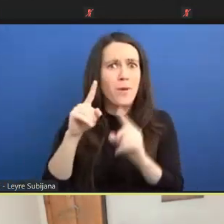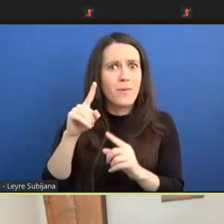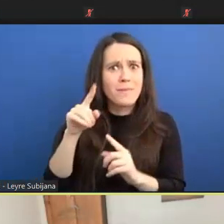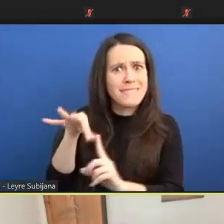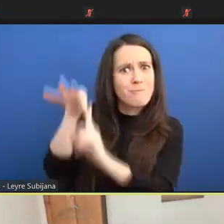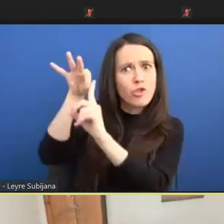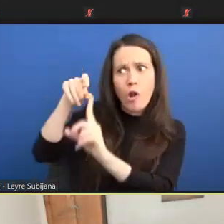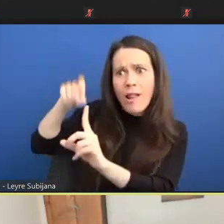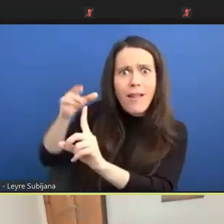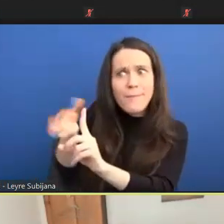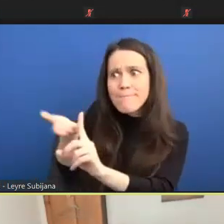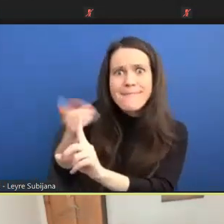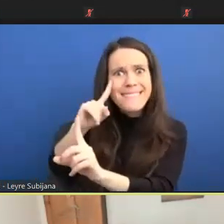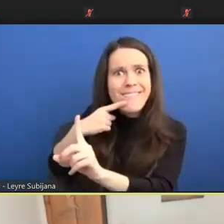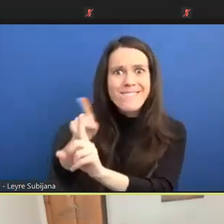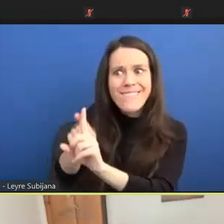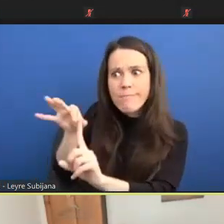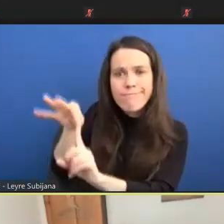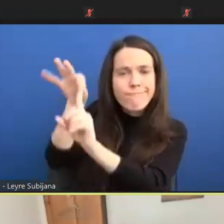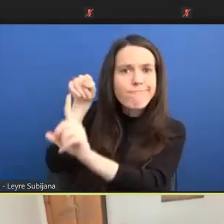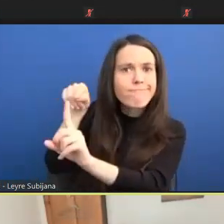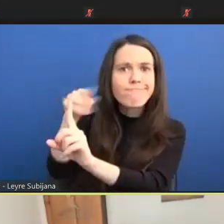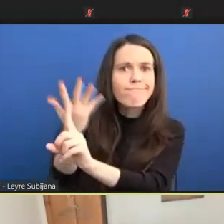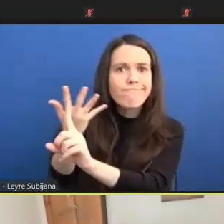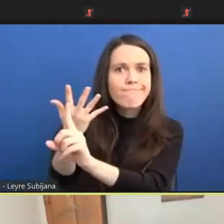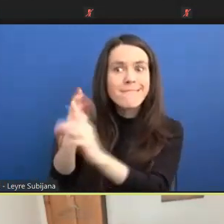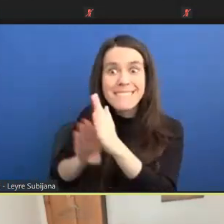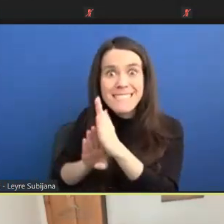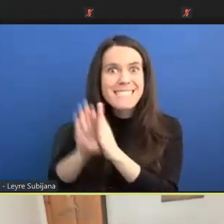example, again, the whole development